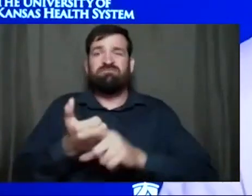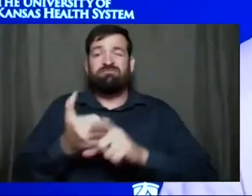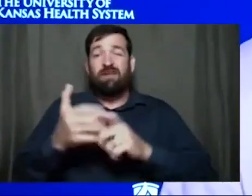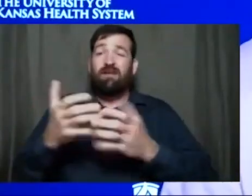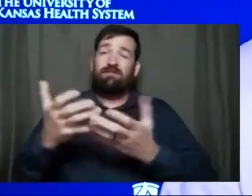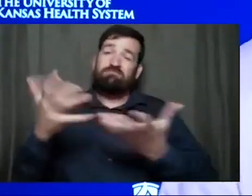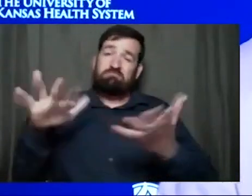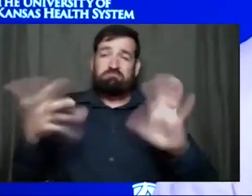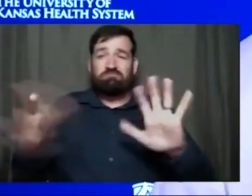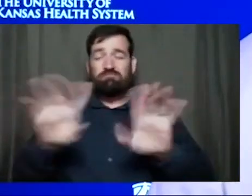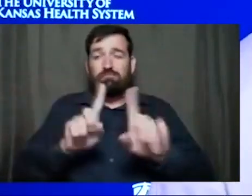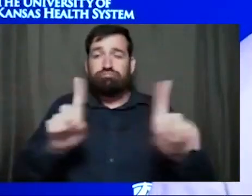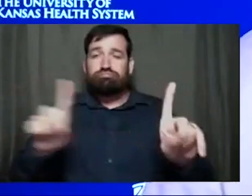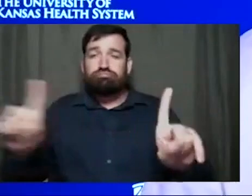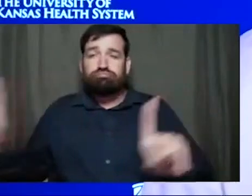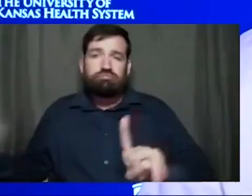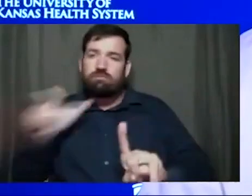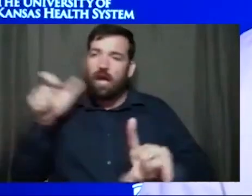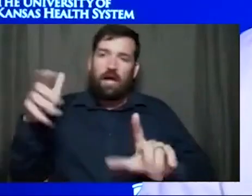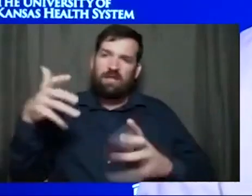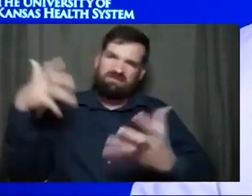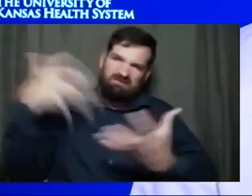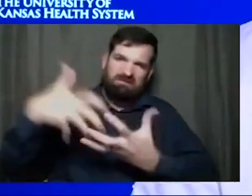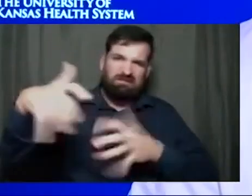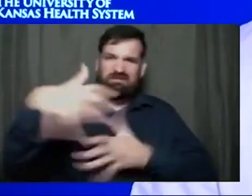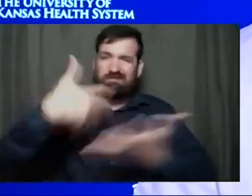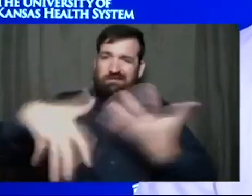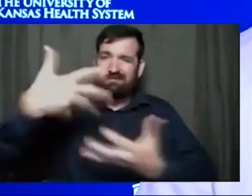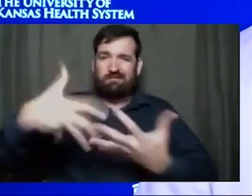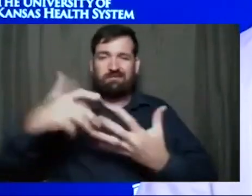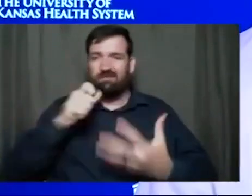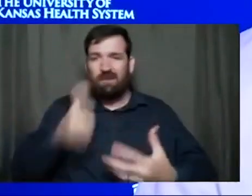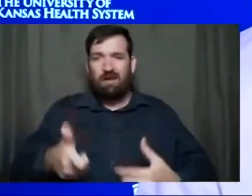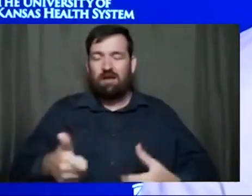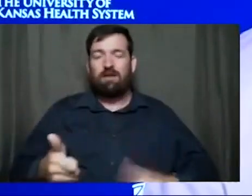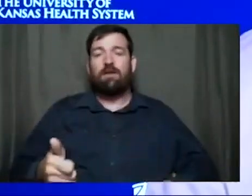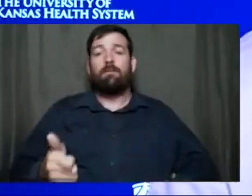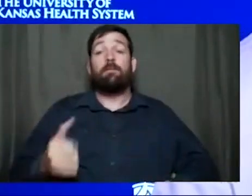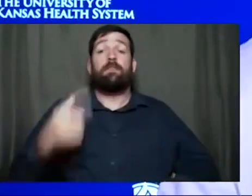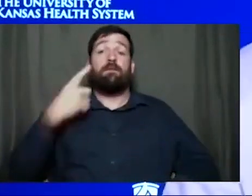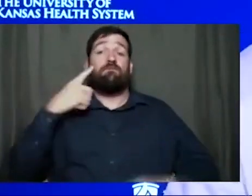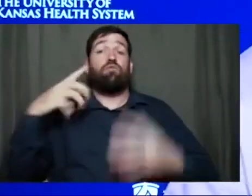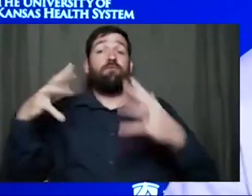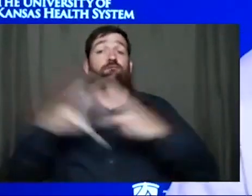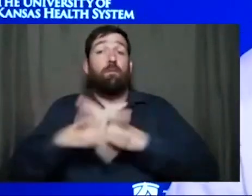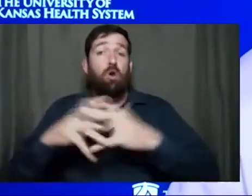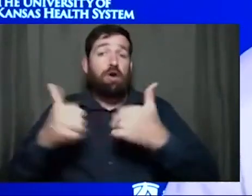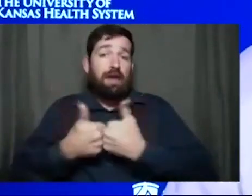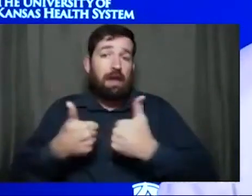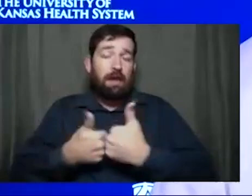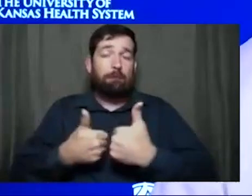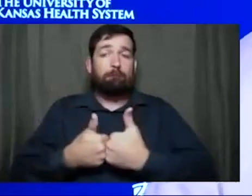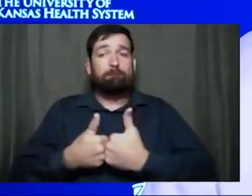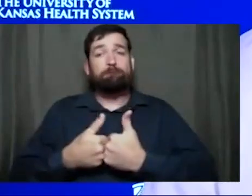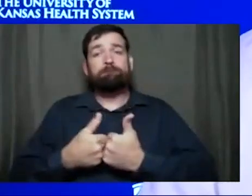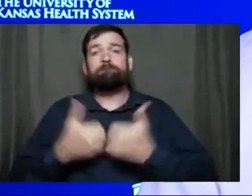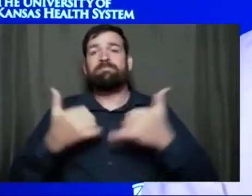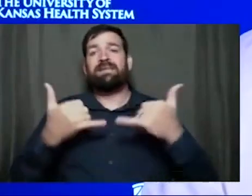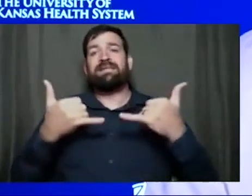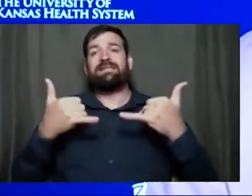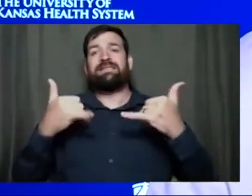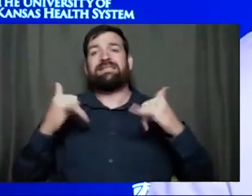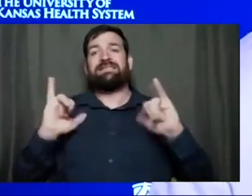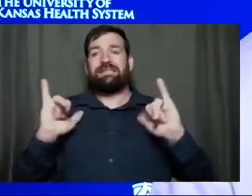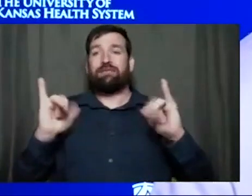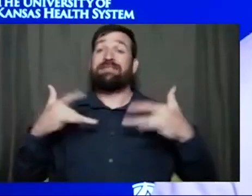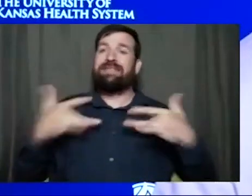mean, you're not crammed into a small enclosed area. For football games, things of that nature, they continue to tend to be very safe.